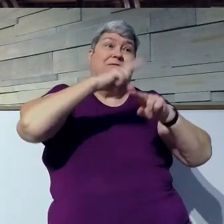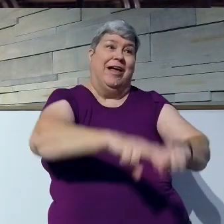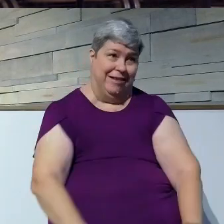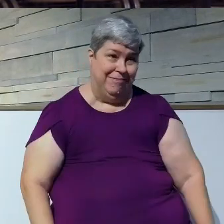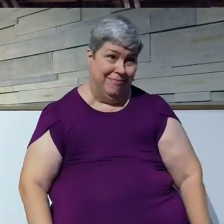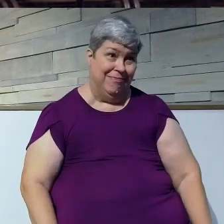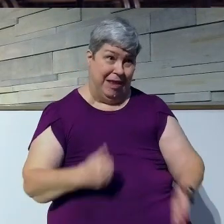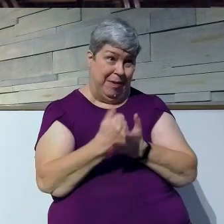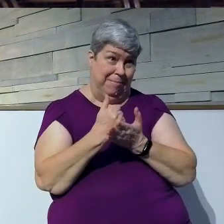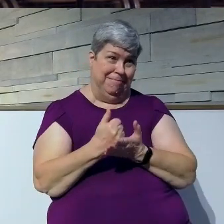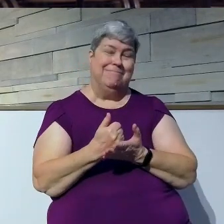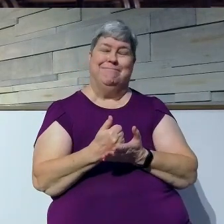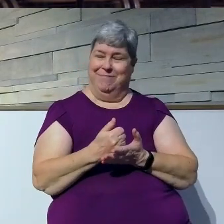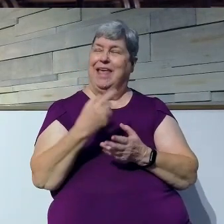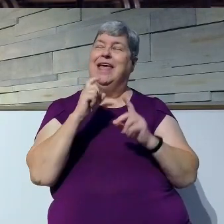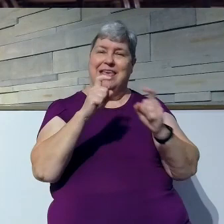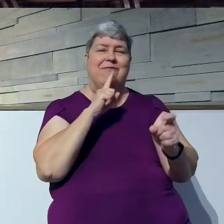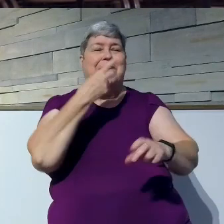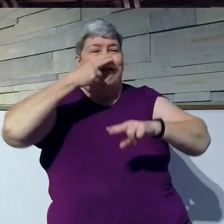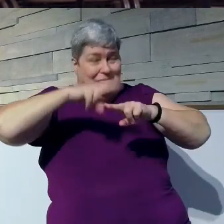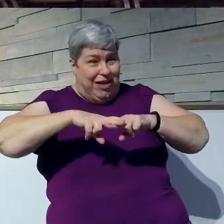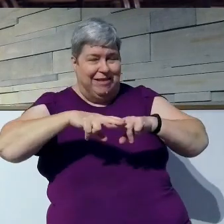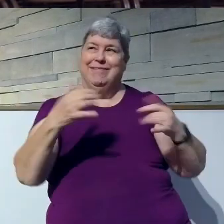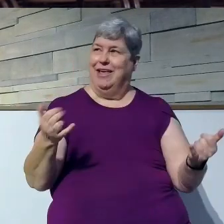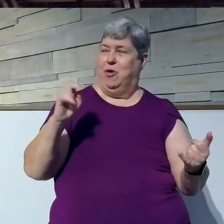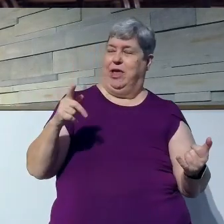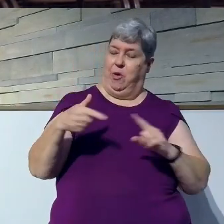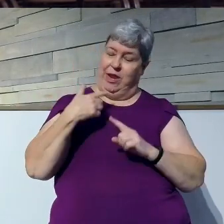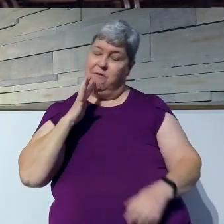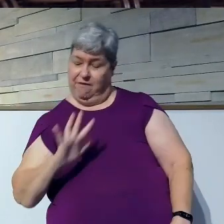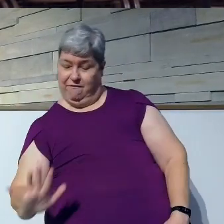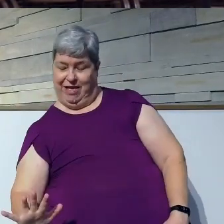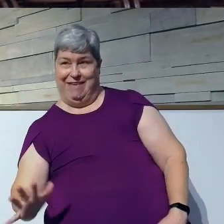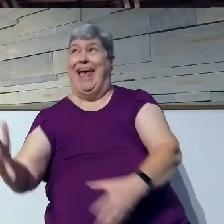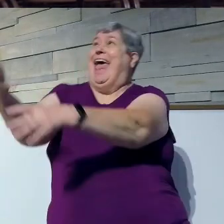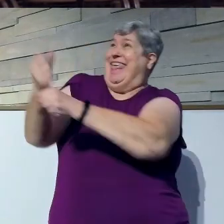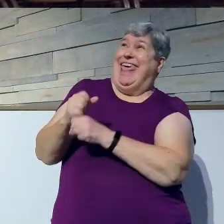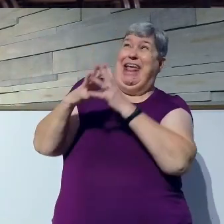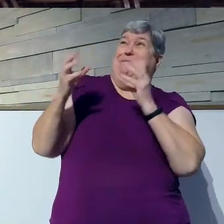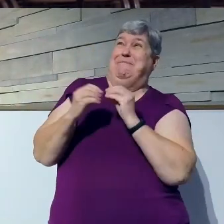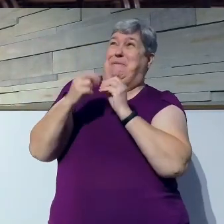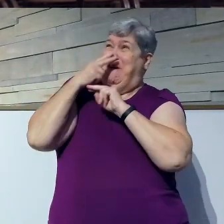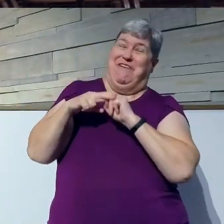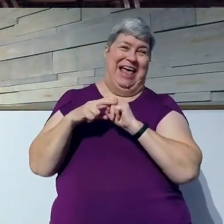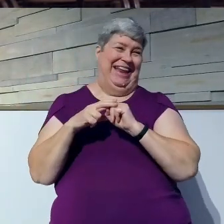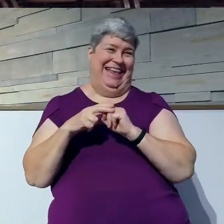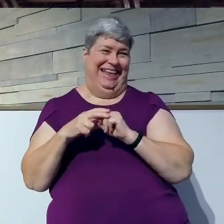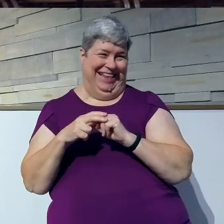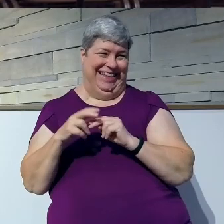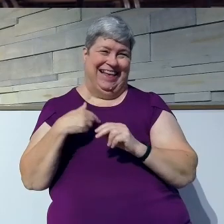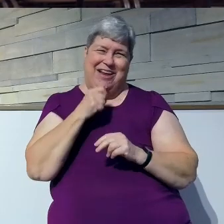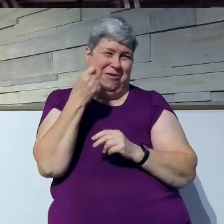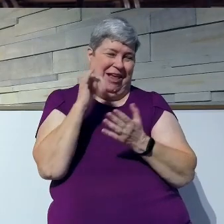it? Giving is fun. Now, okay, when I was five, getting was a lot more fun than giving. I'll